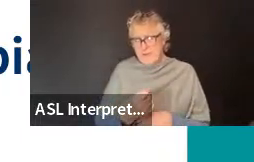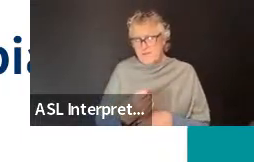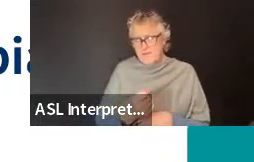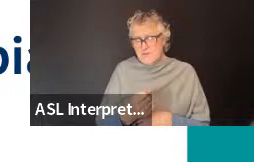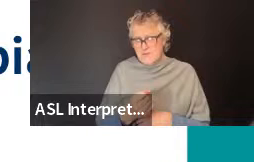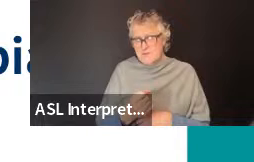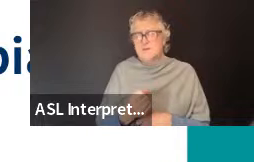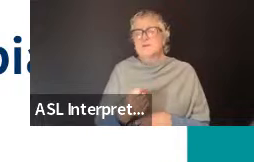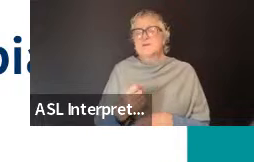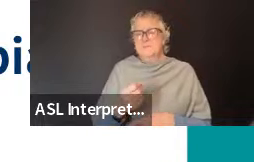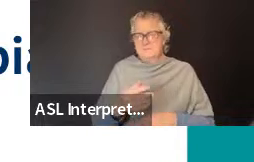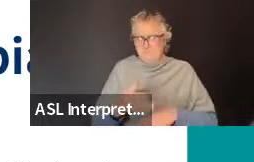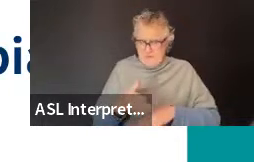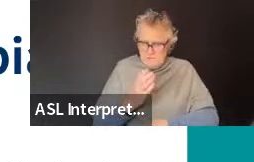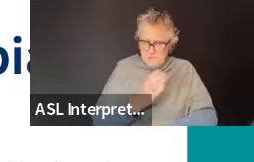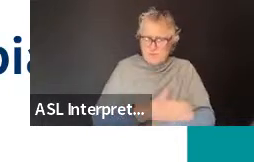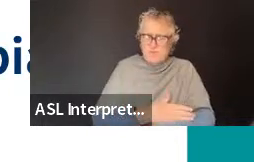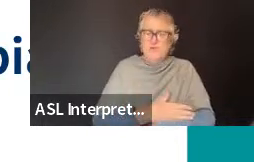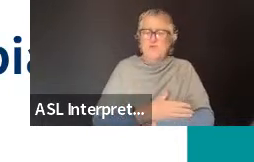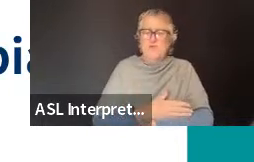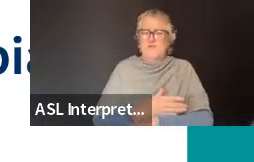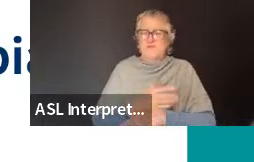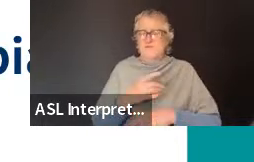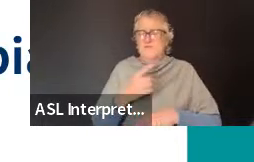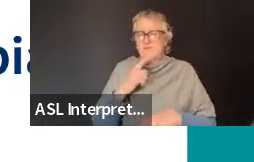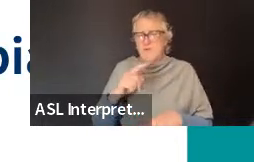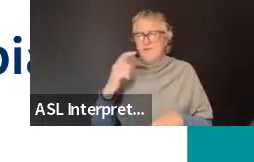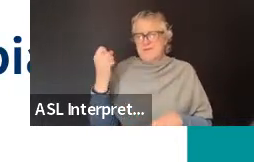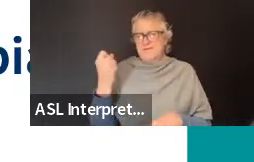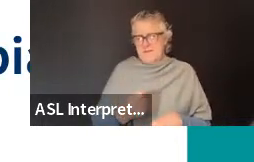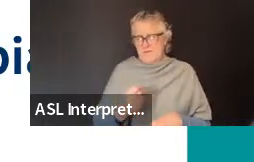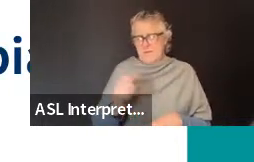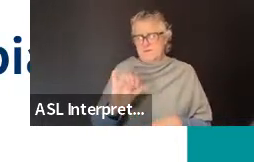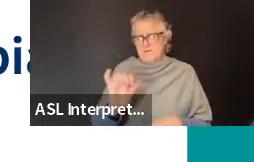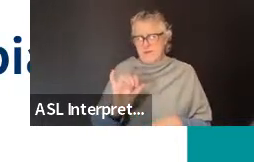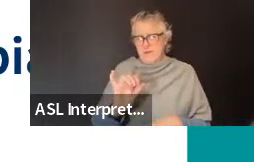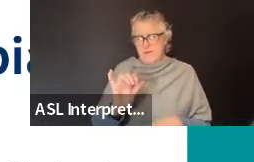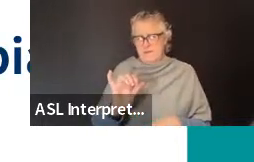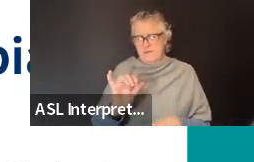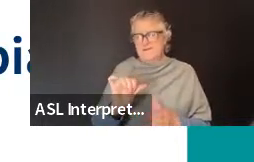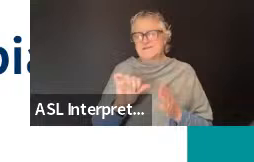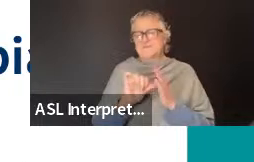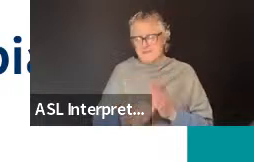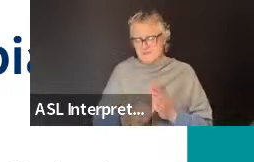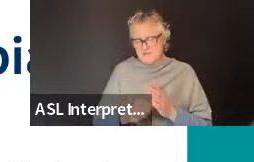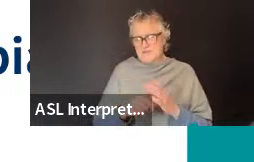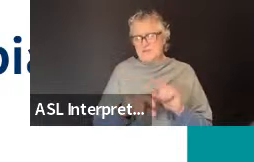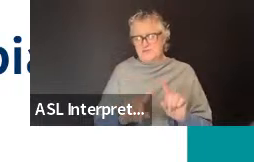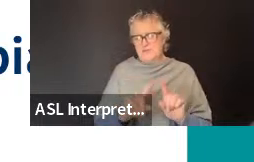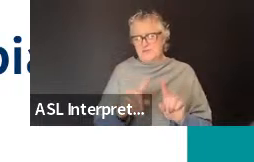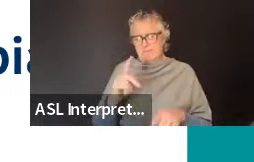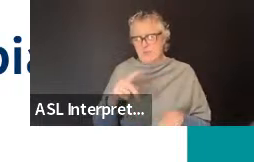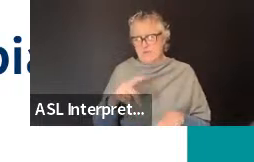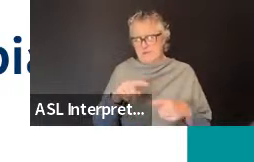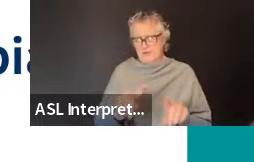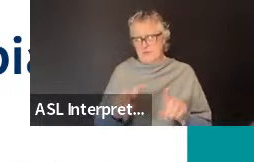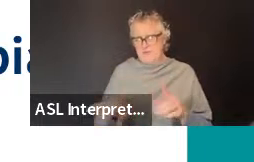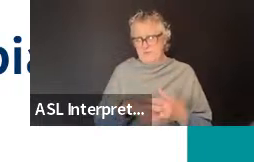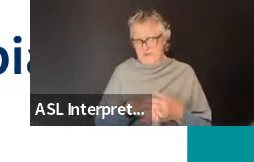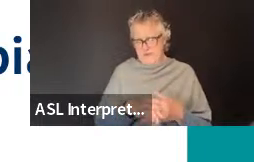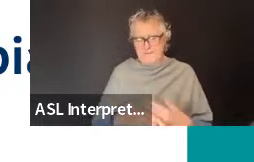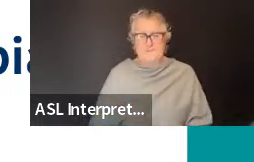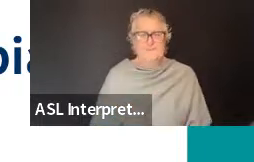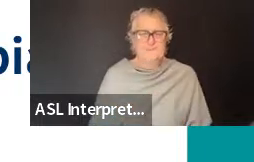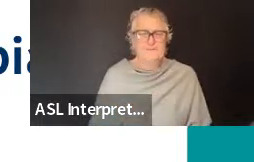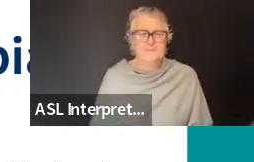off-peak period for travel, as especially important to freight. Next, I'm going to pass it off to Paige Schloop, who's going to